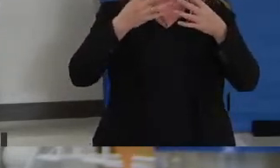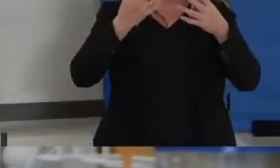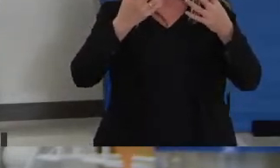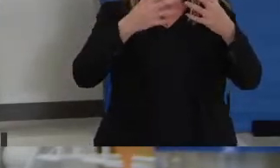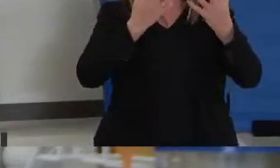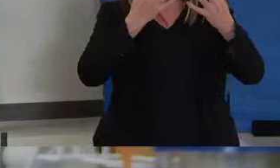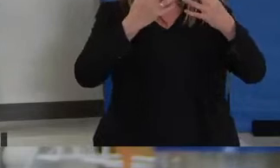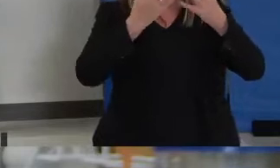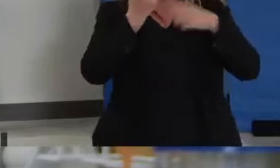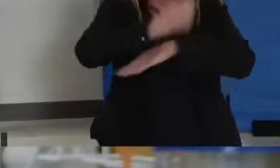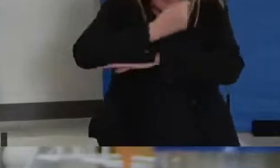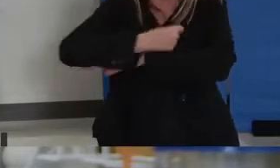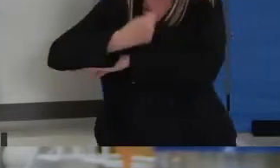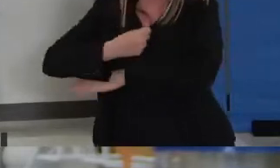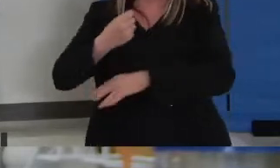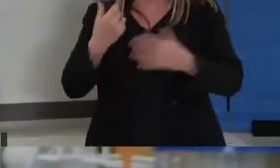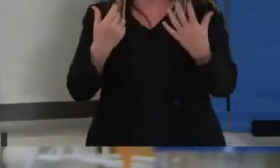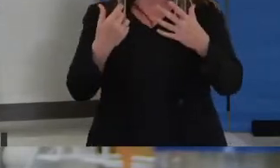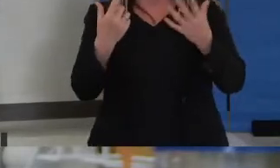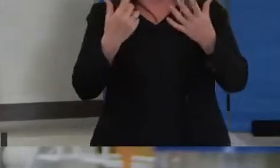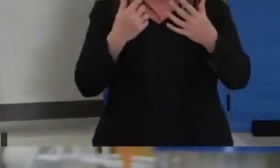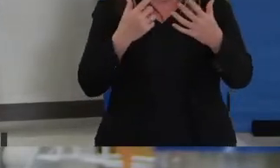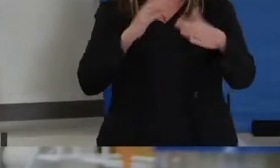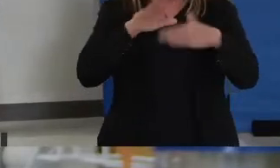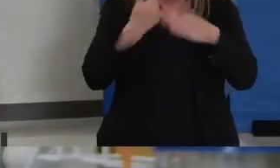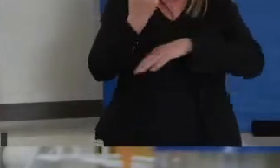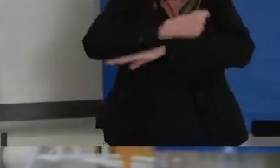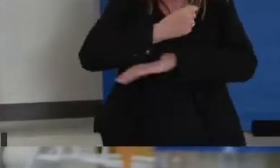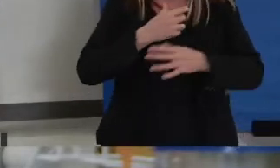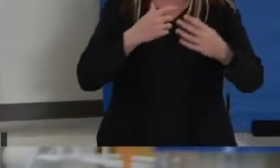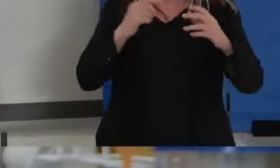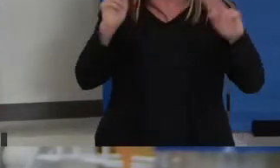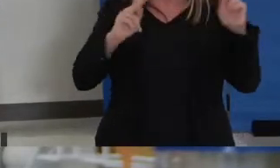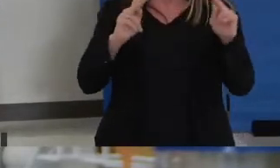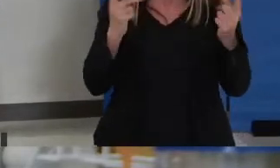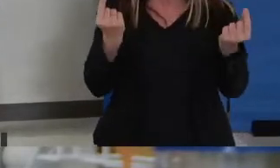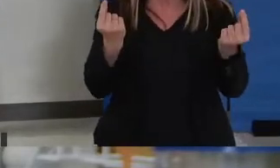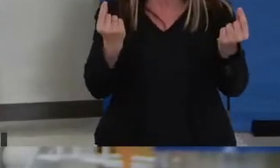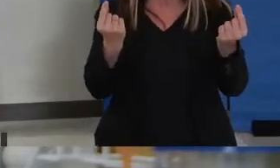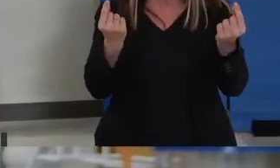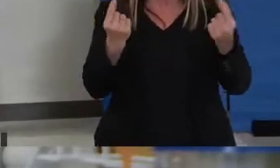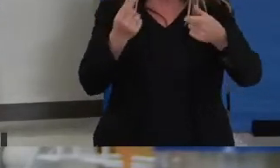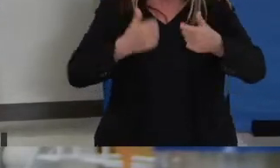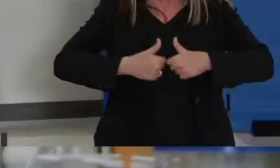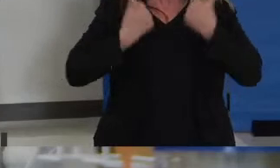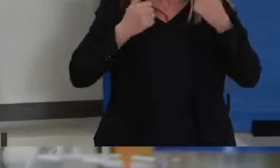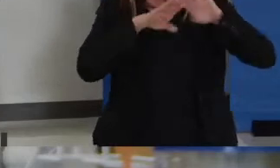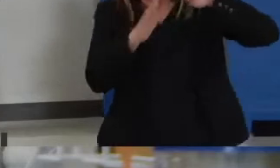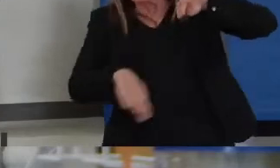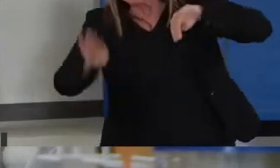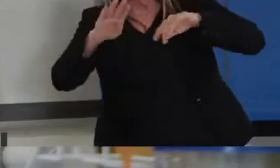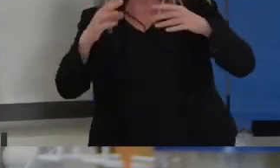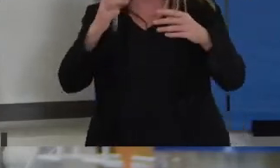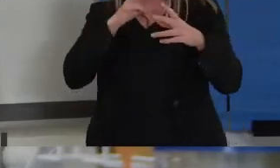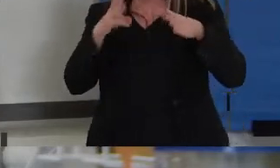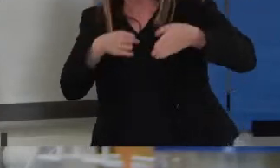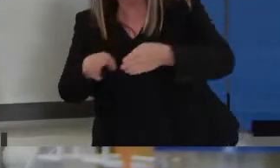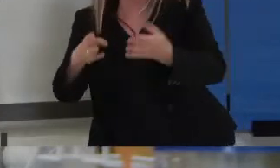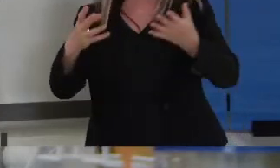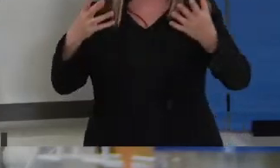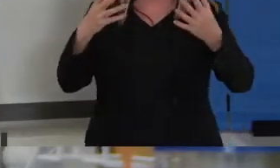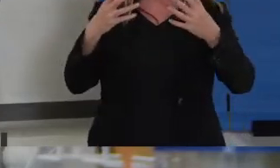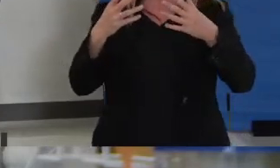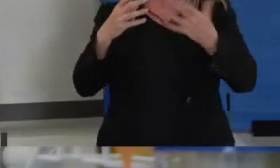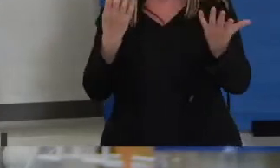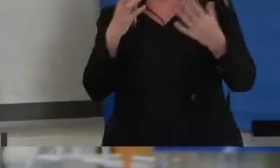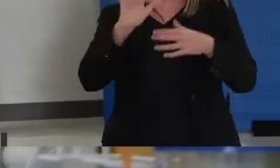were supportive all over the communities, those all went away. And where did people end up? In ditches, in canals, in riverbeds. This is the